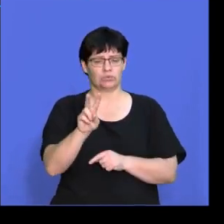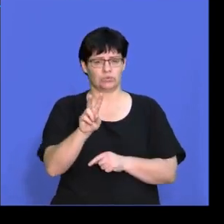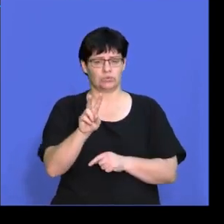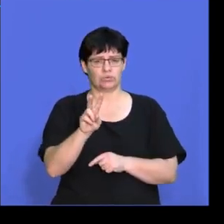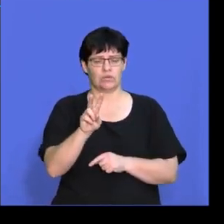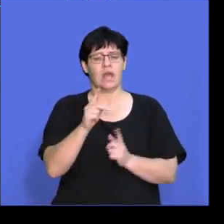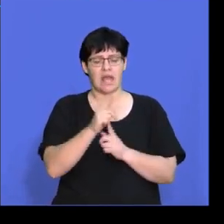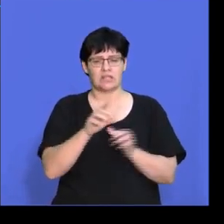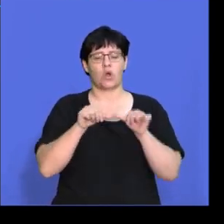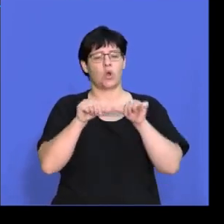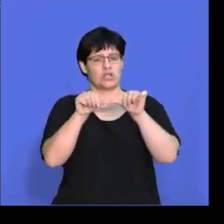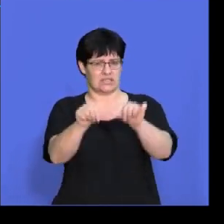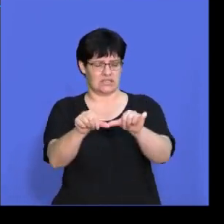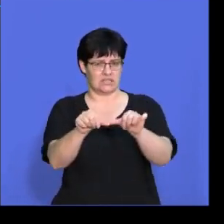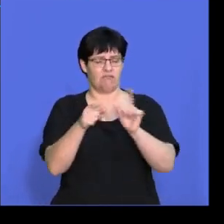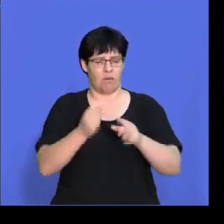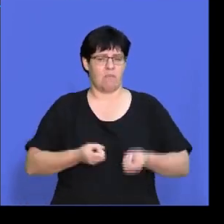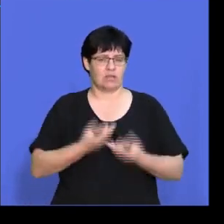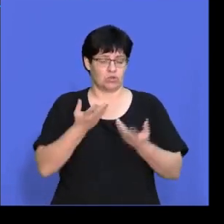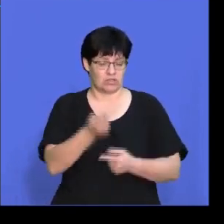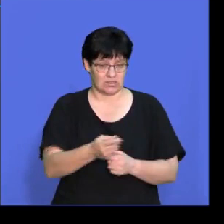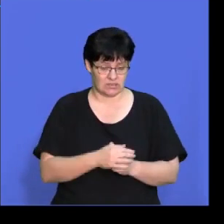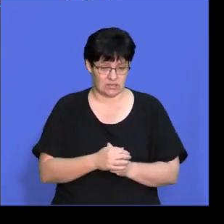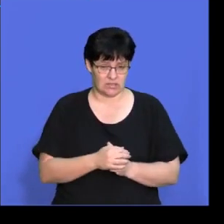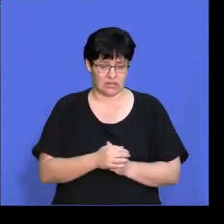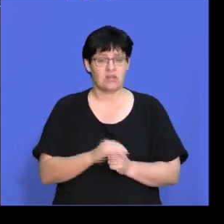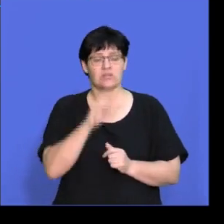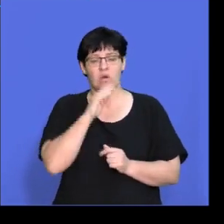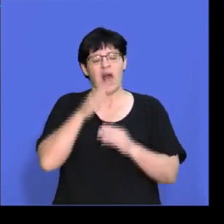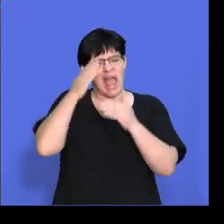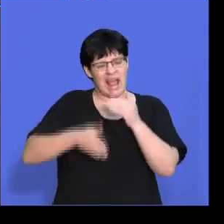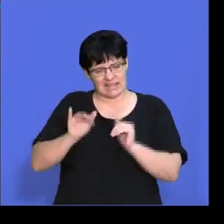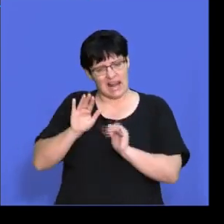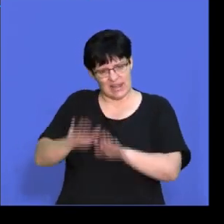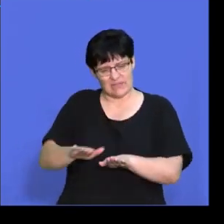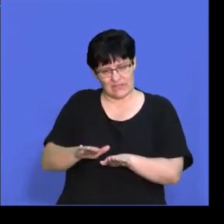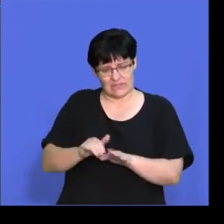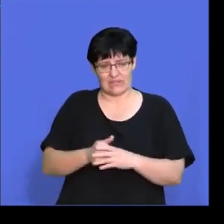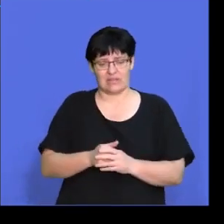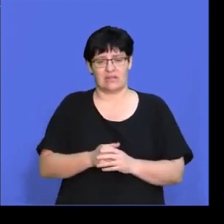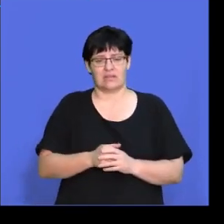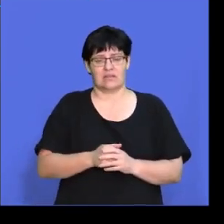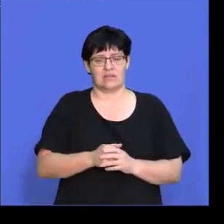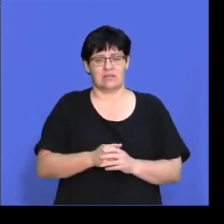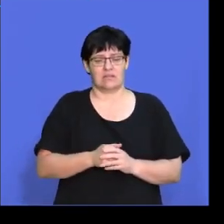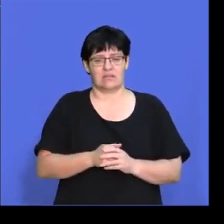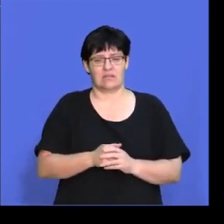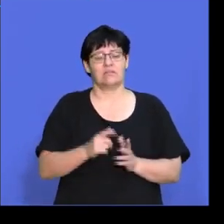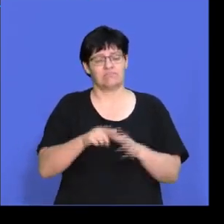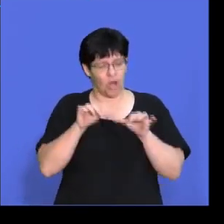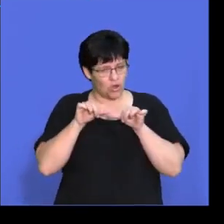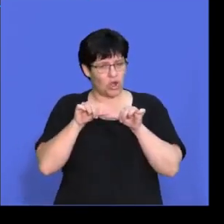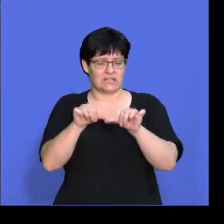are effectively the constant in this expression. So we're going to keep those at the end, and that is